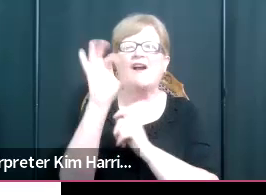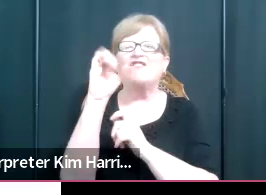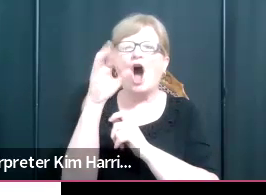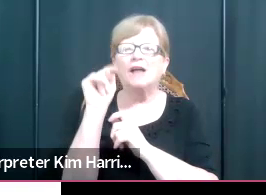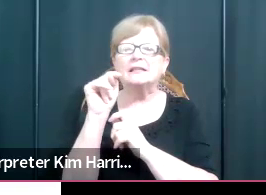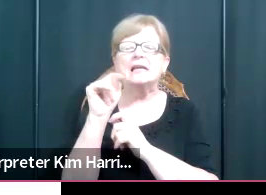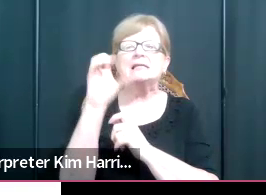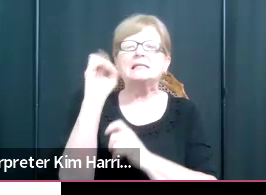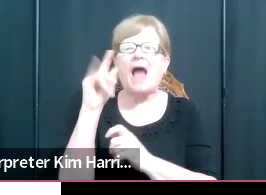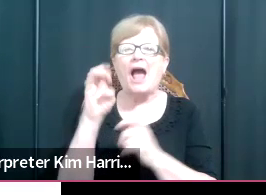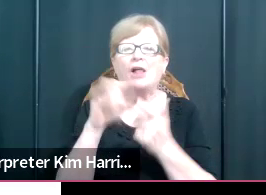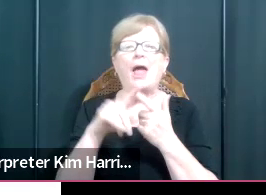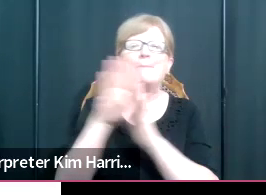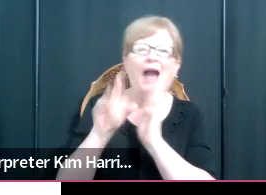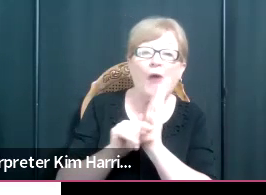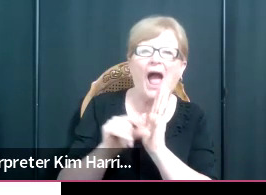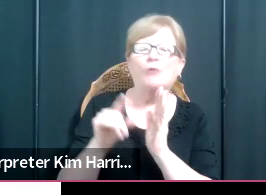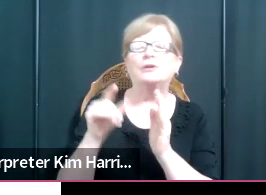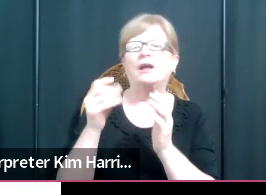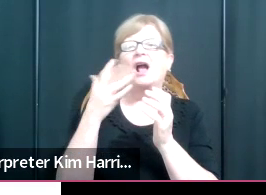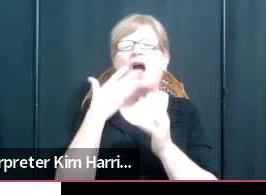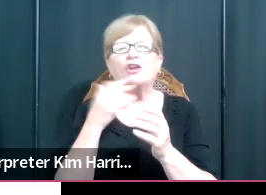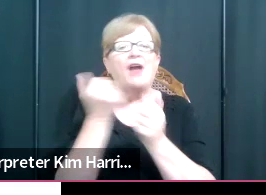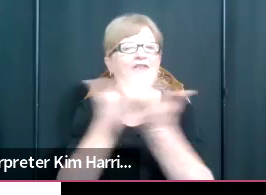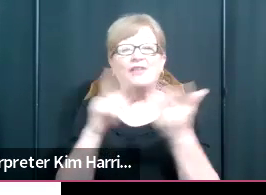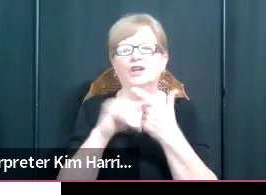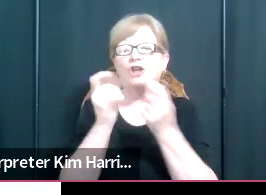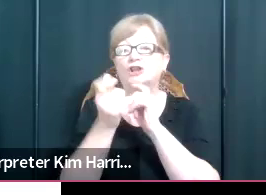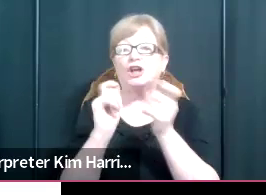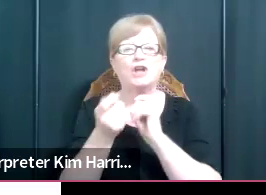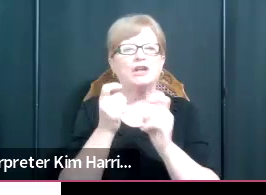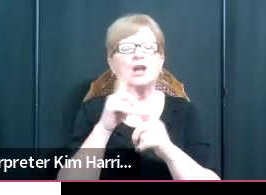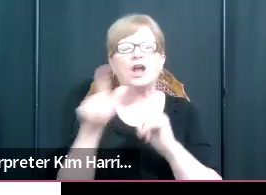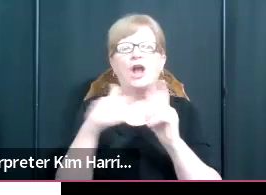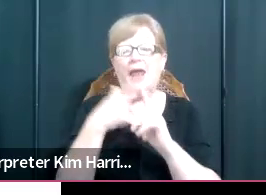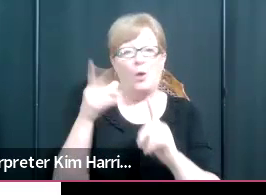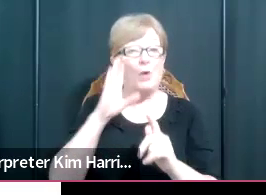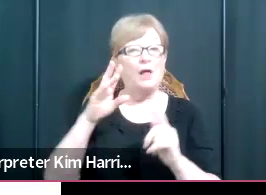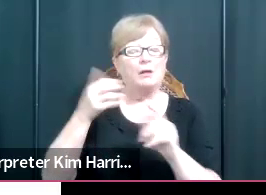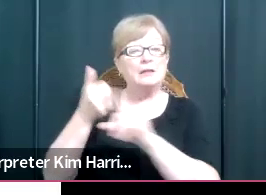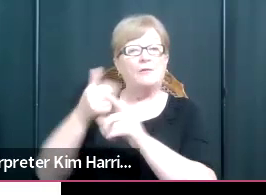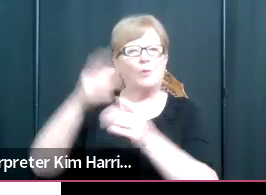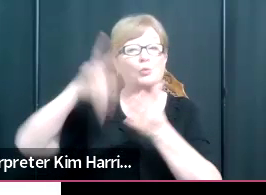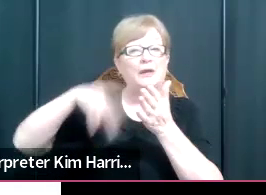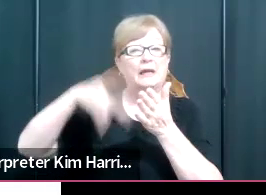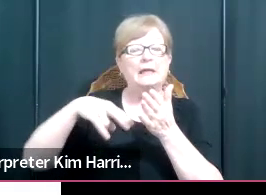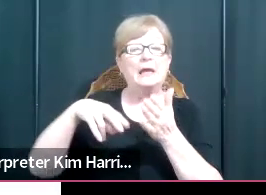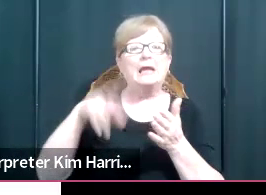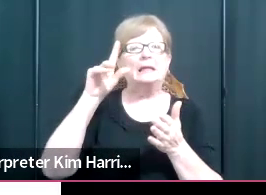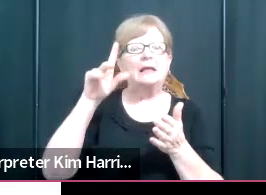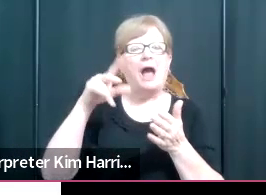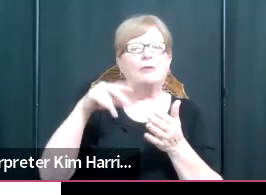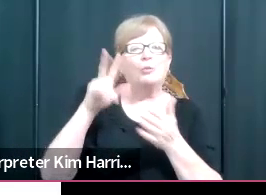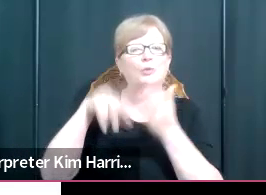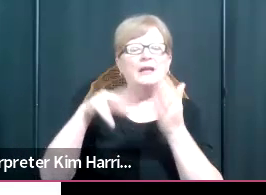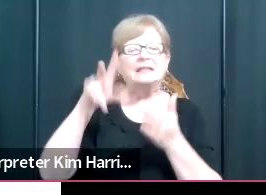and text and background and color and all of those things. It can also read text aloud to you. Voice Dream